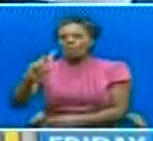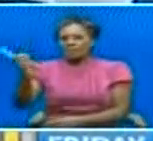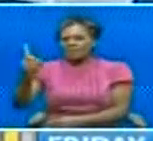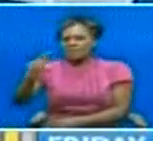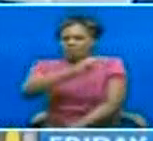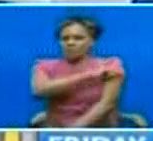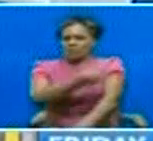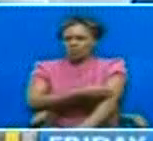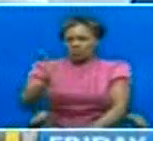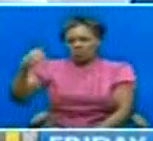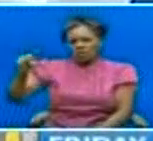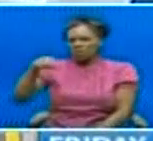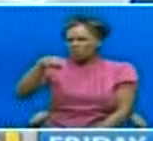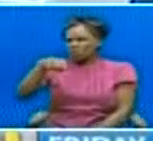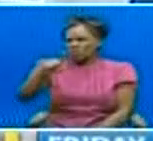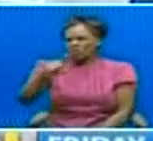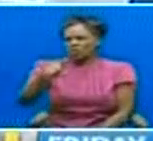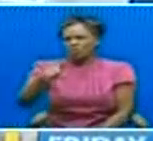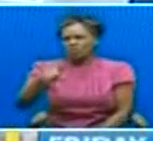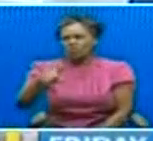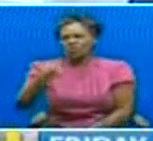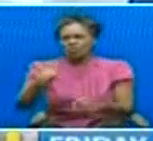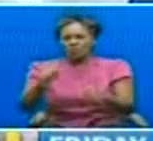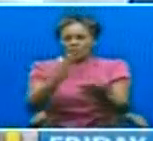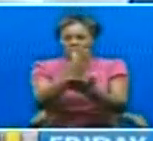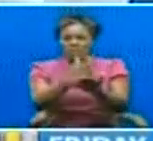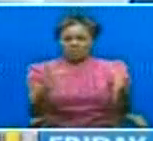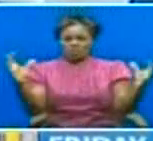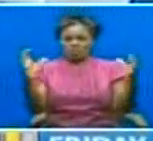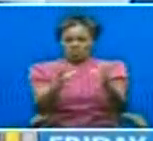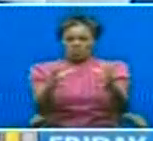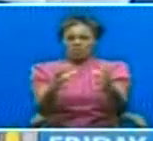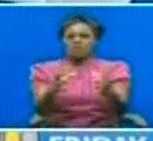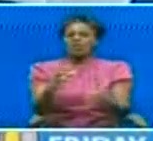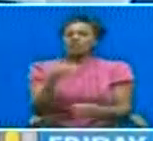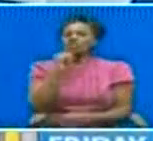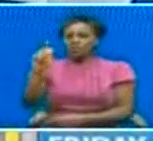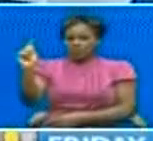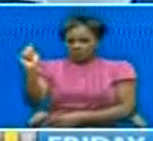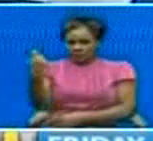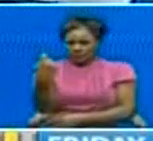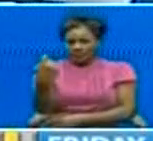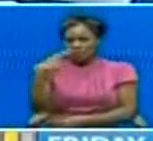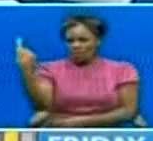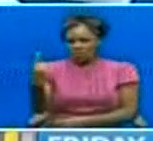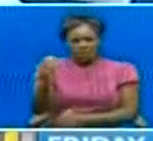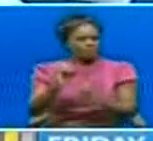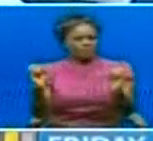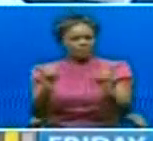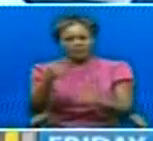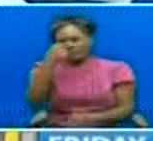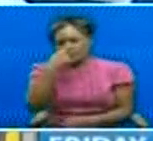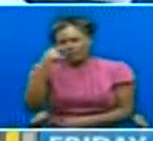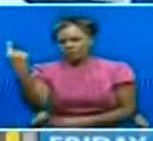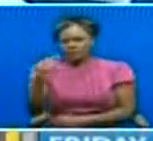How did you even start? How did you get to that point where you became part of this team? And it's not in Kenya, it's not even it's not Tanzania